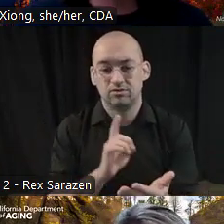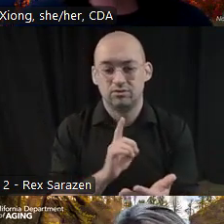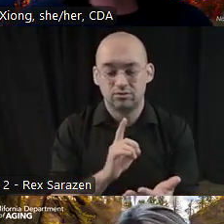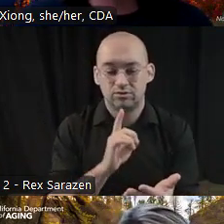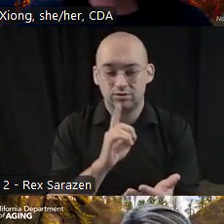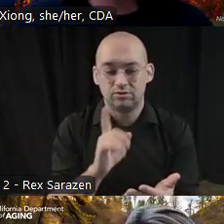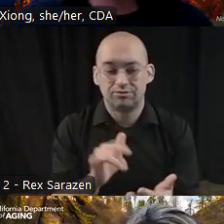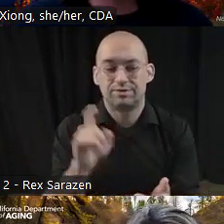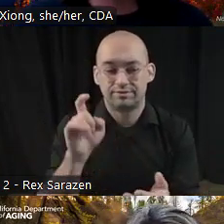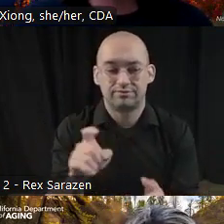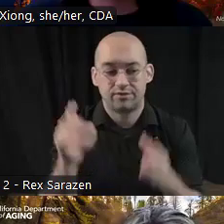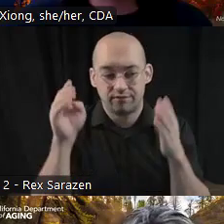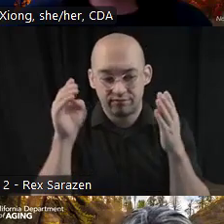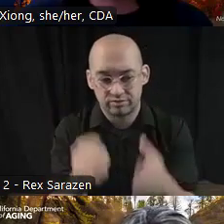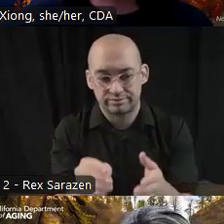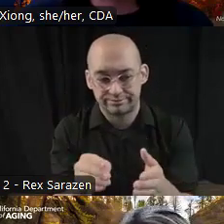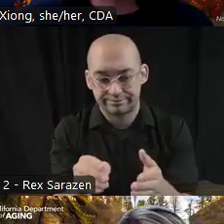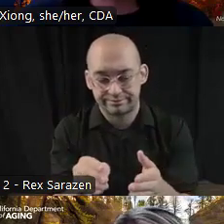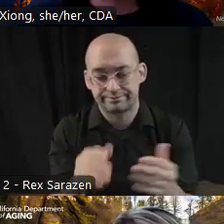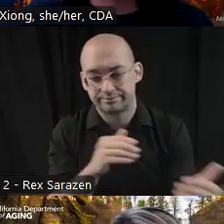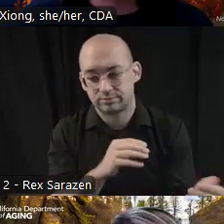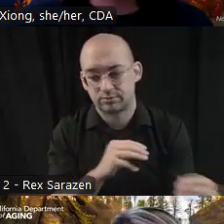focus on, I think, moving forward.